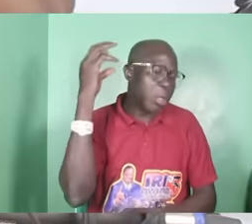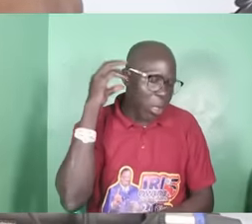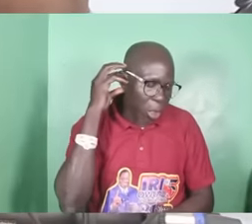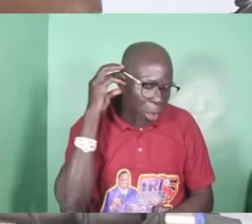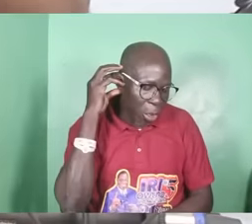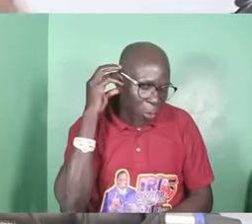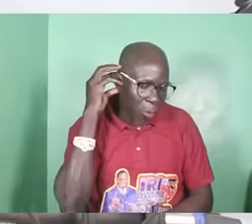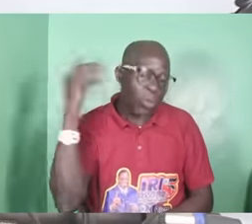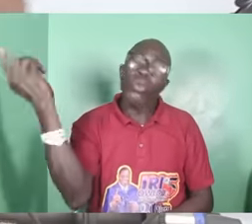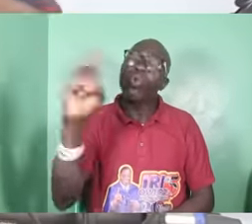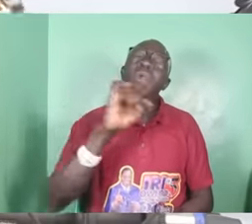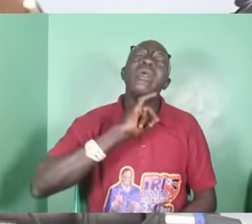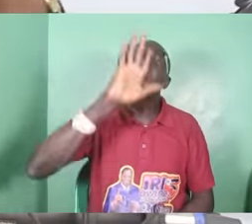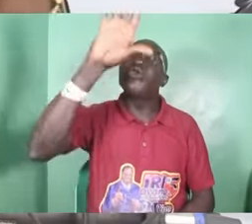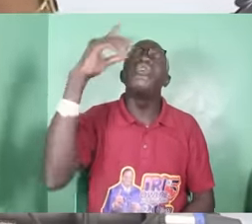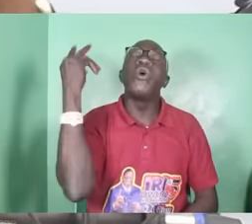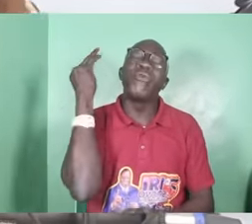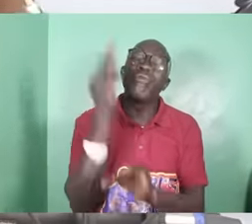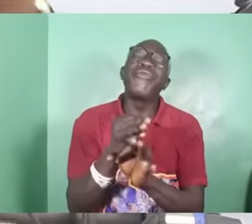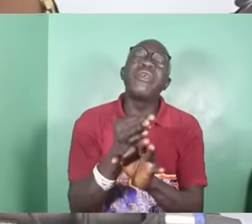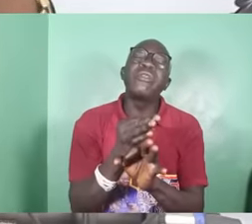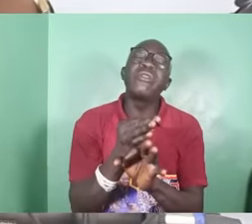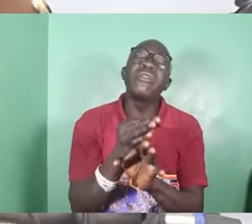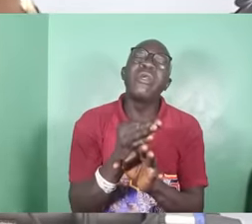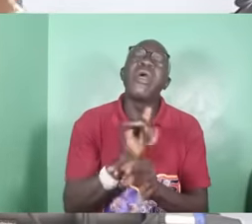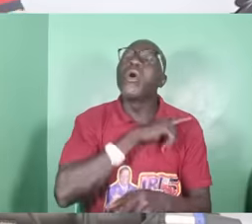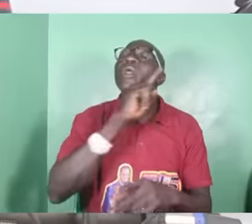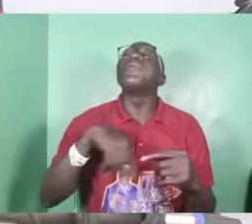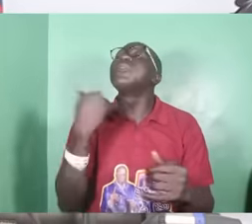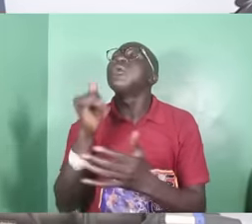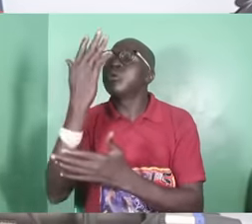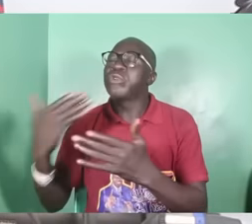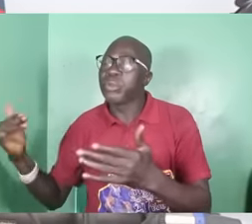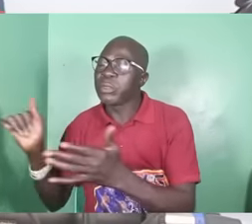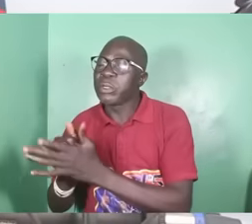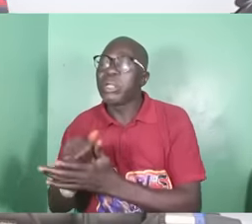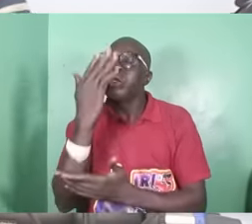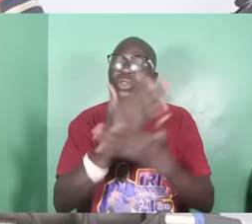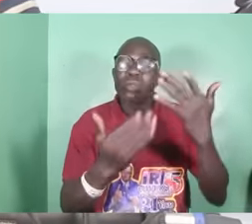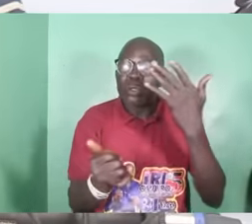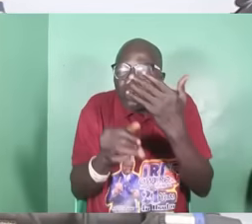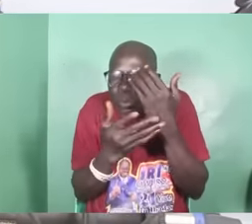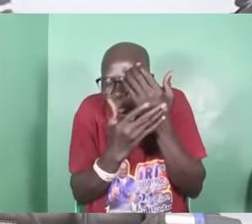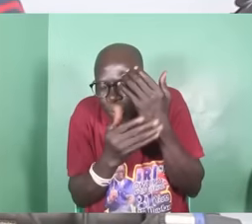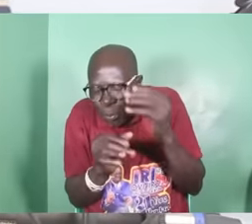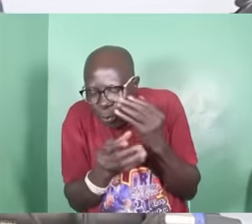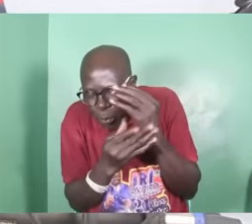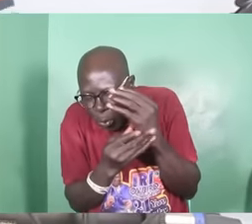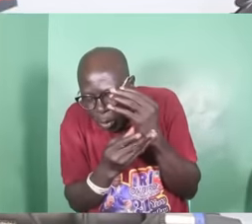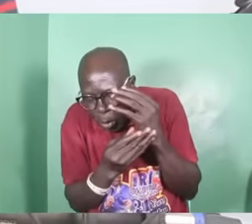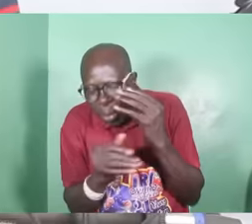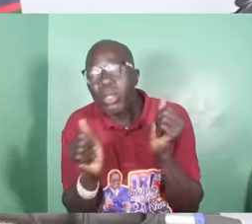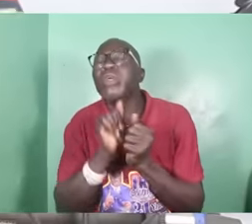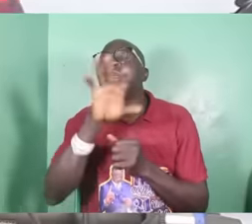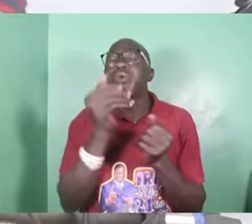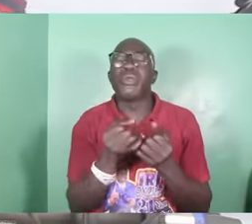testimonies you've heard, where is it? What's the essence of your being? Let me tell you something. The one that is in issue with